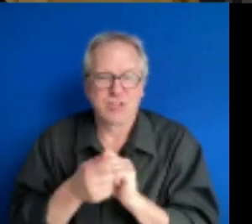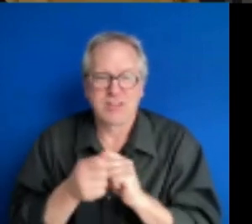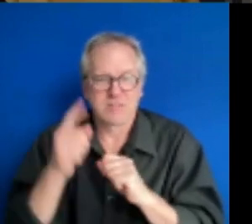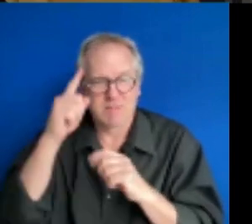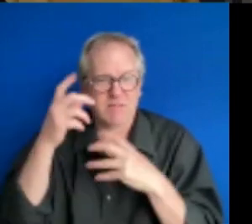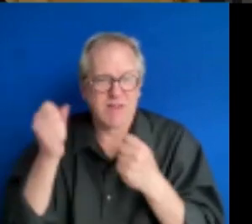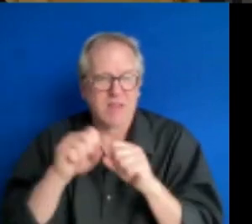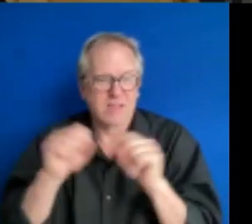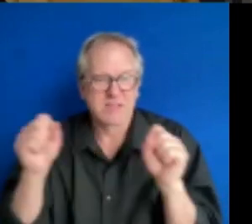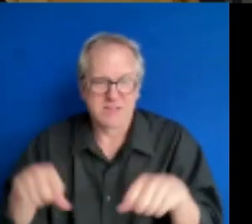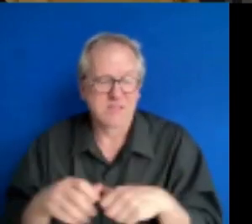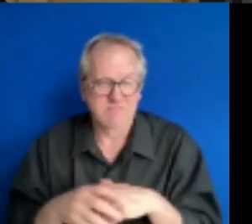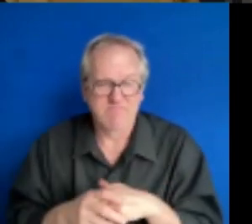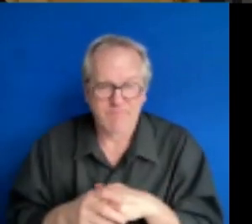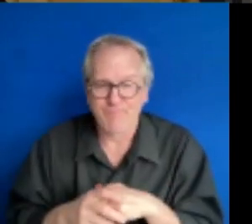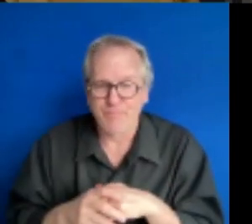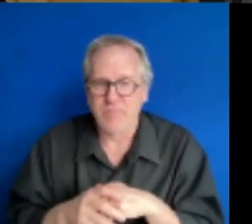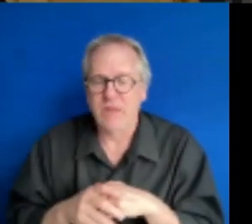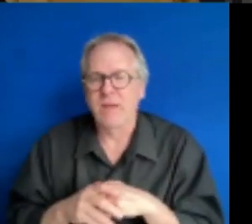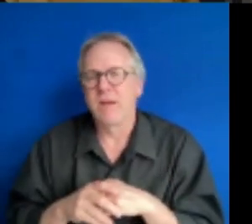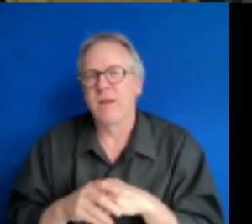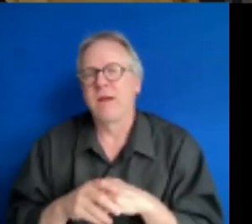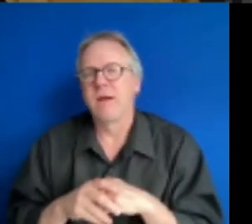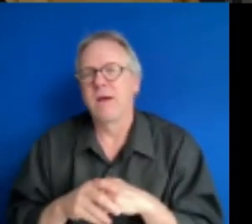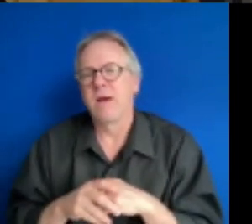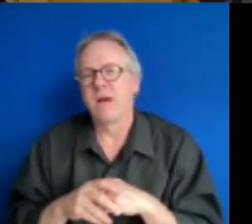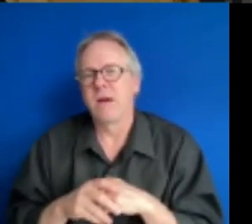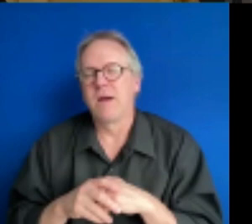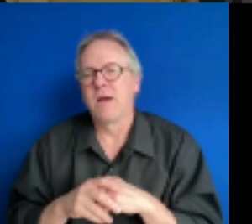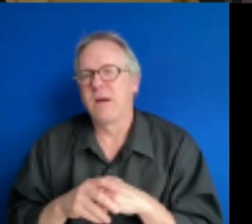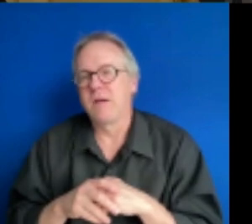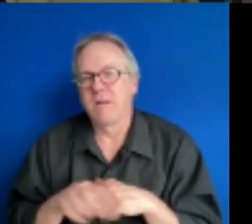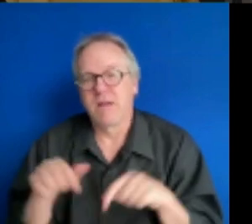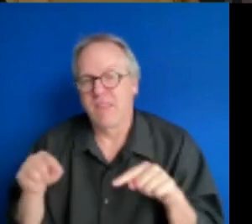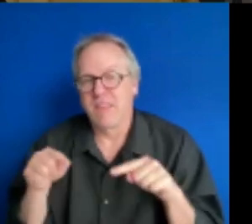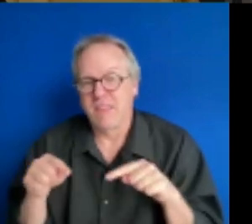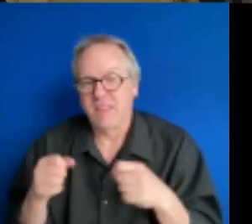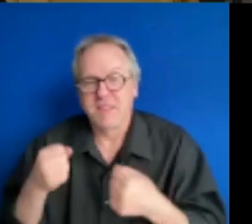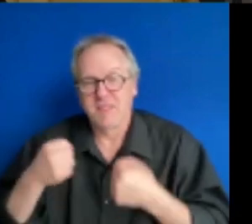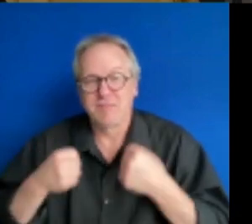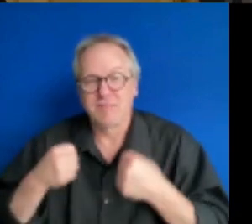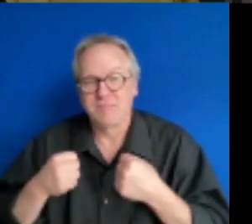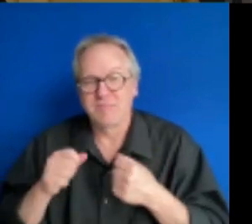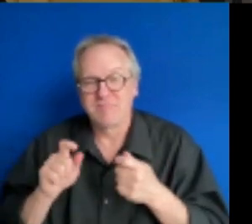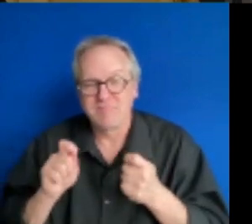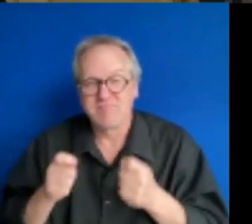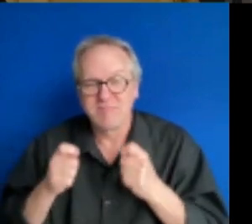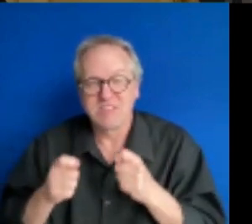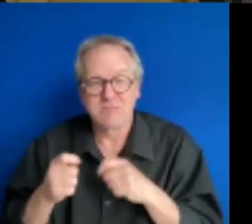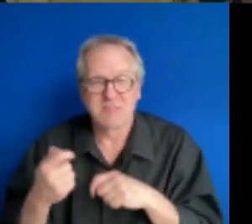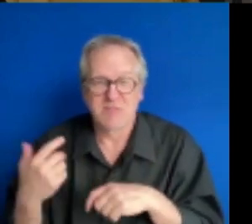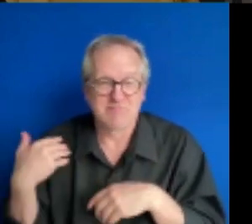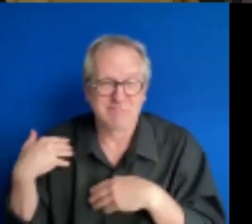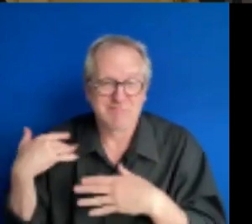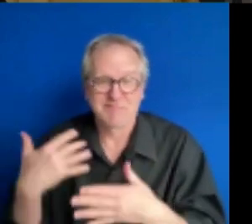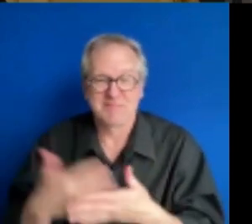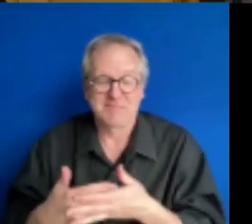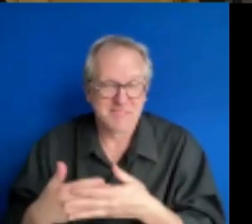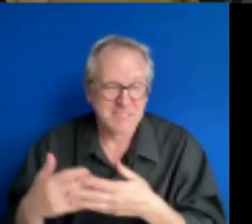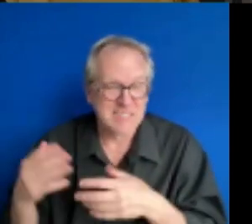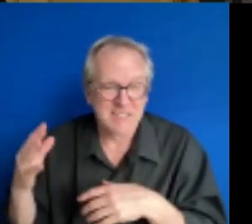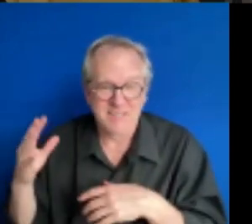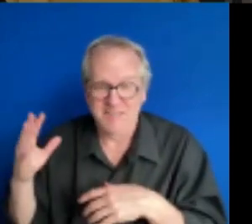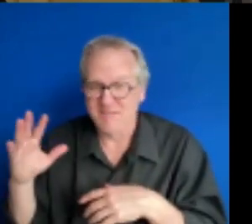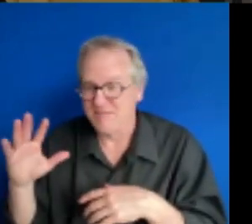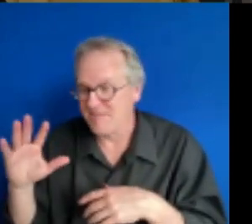And this movement has been going for like more than 50 years. And this movement